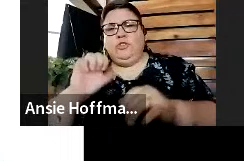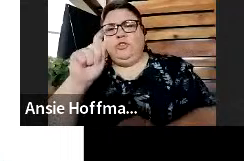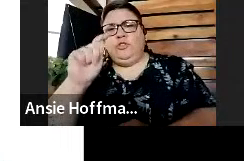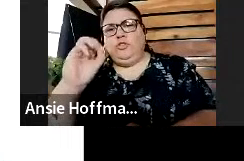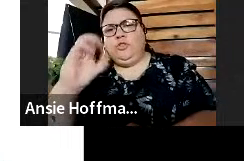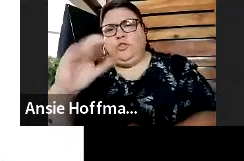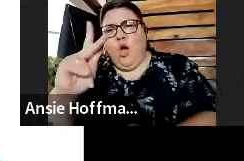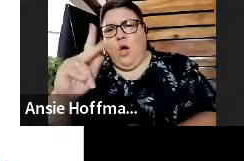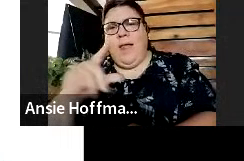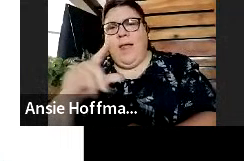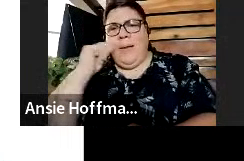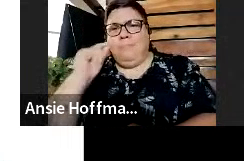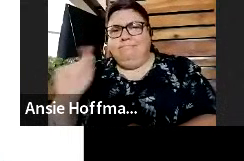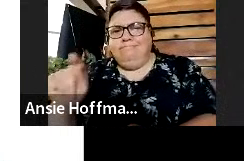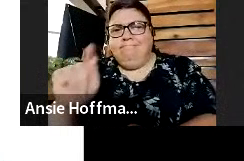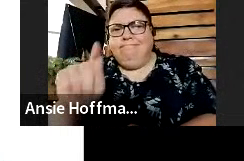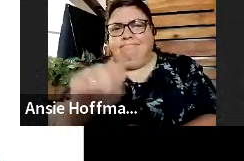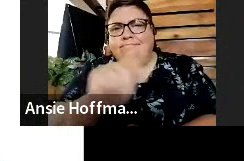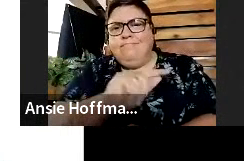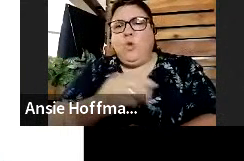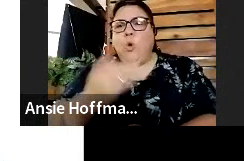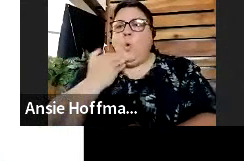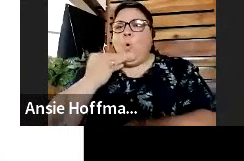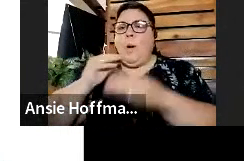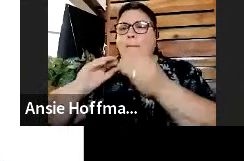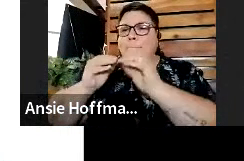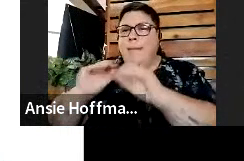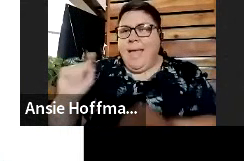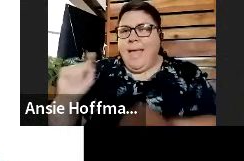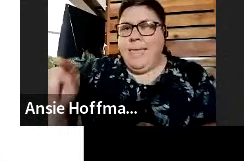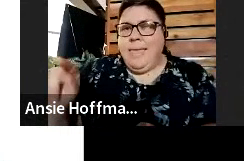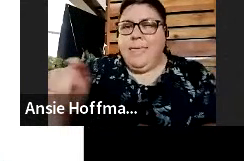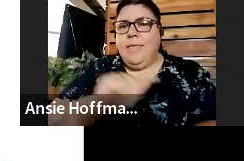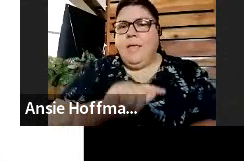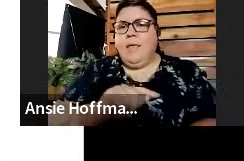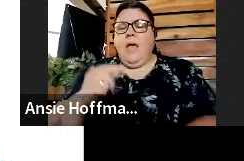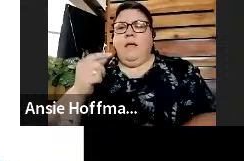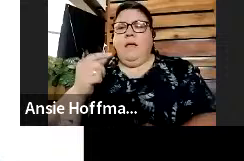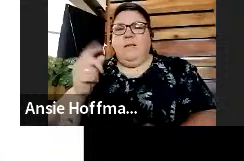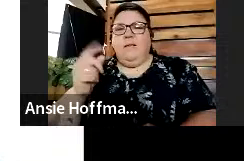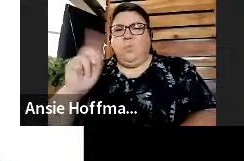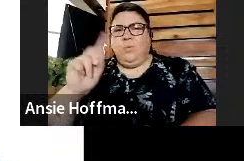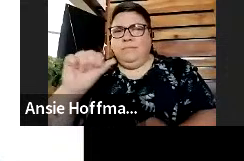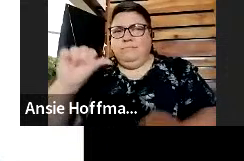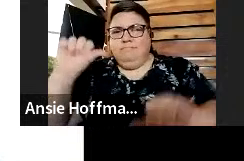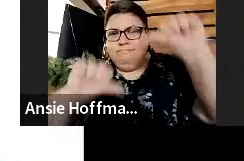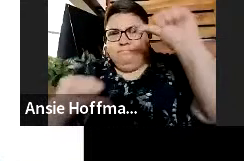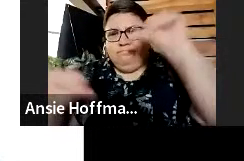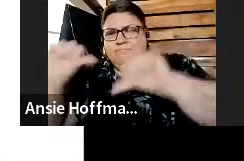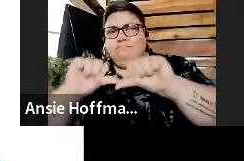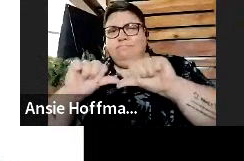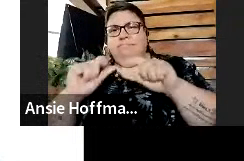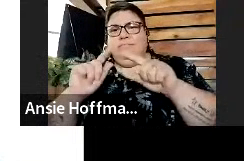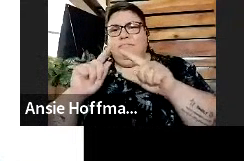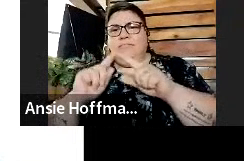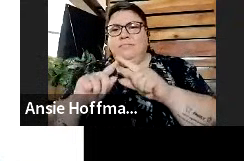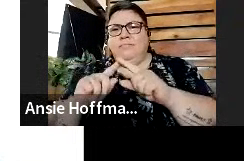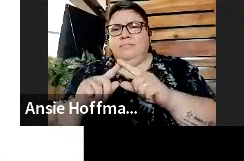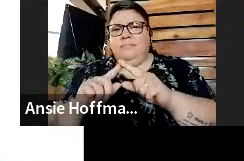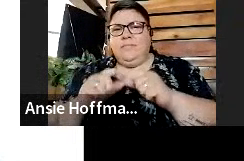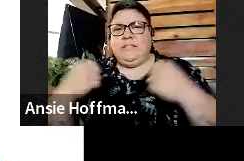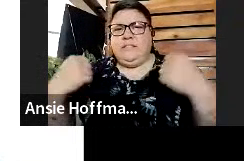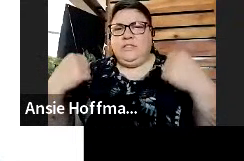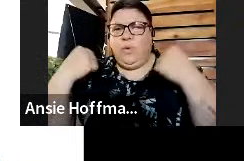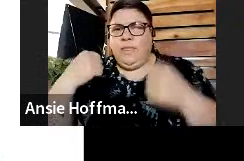name, the manufacturing process, the ingredients and the proportions used, the alcoholic strength,